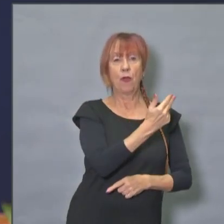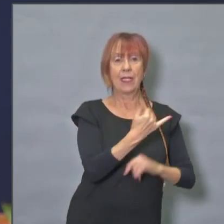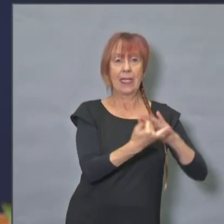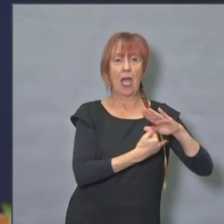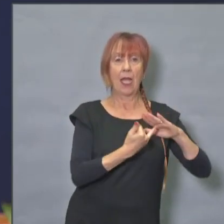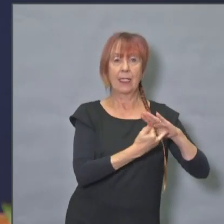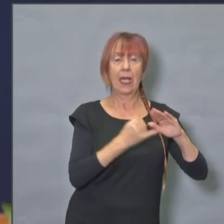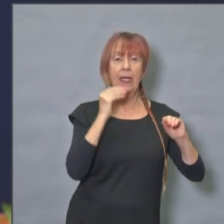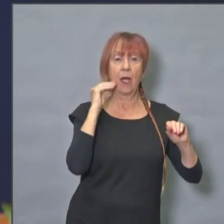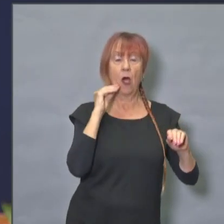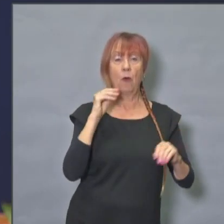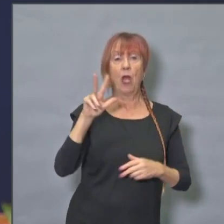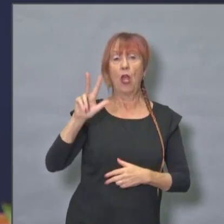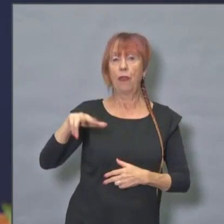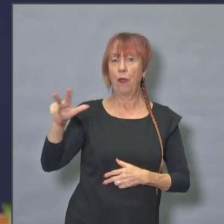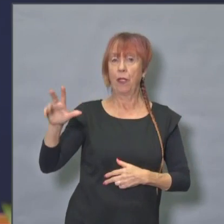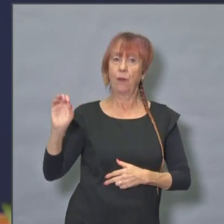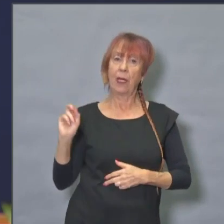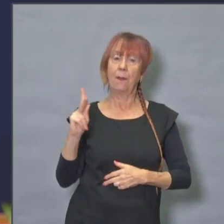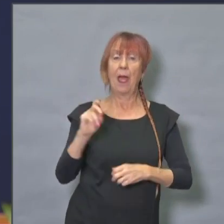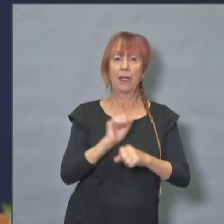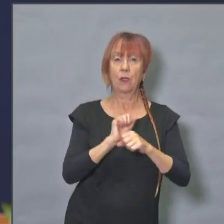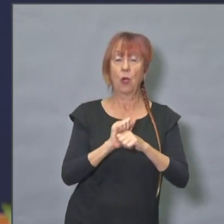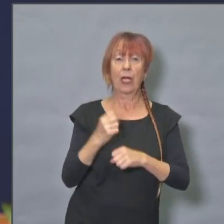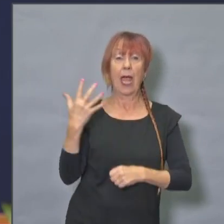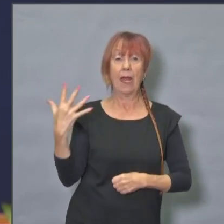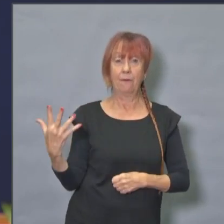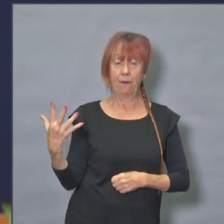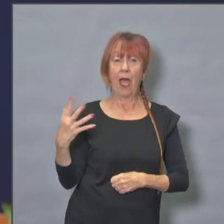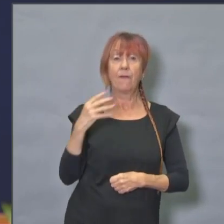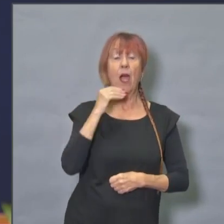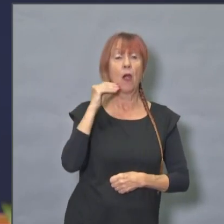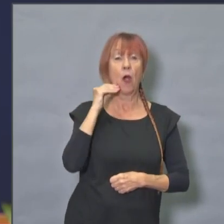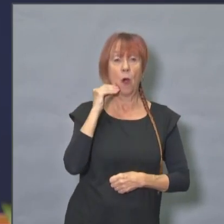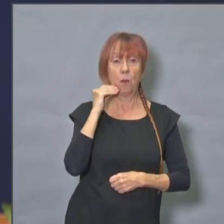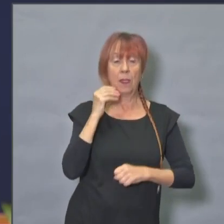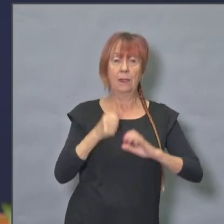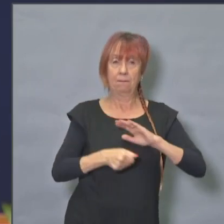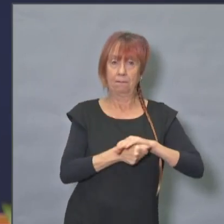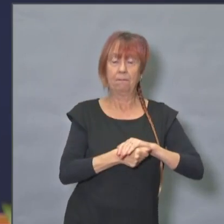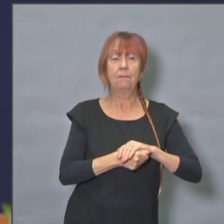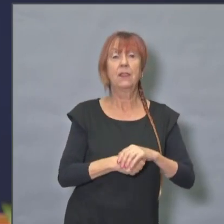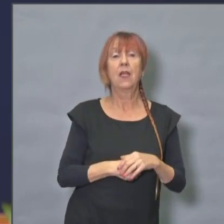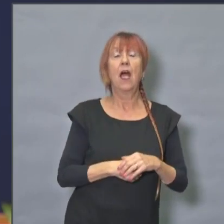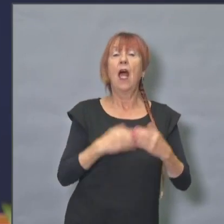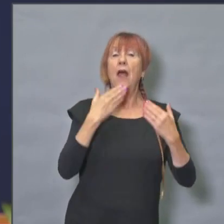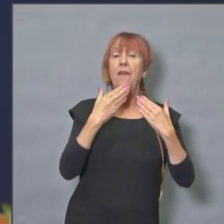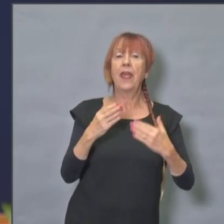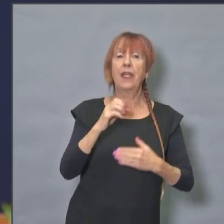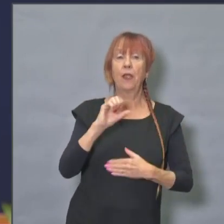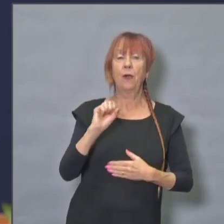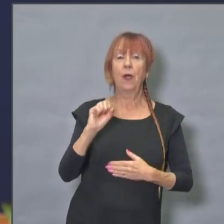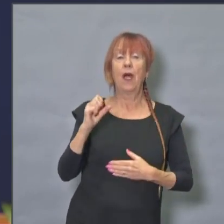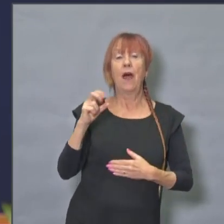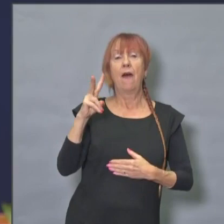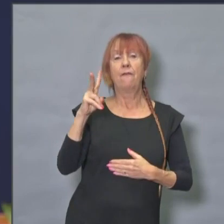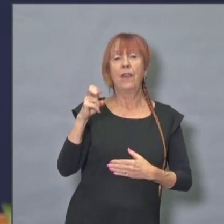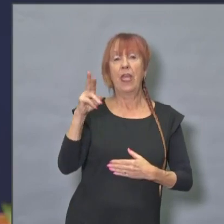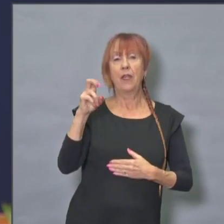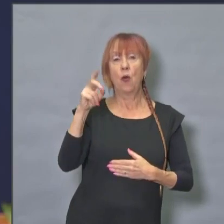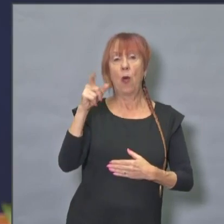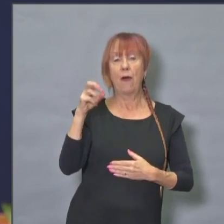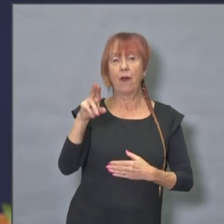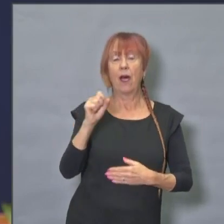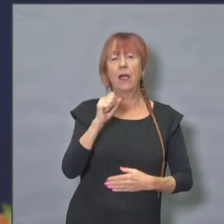home, 33 have returned to work, and 5 are homesick. We thank Sheriff Villanueva and Chief Osby for sharing